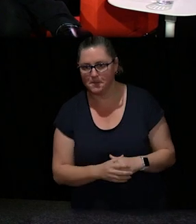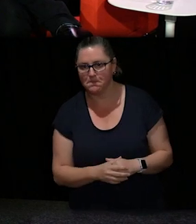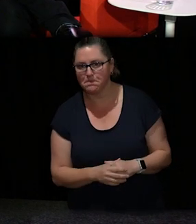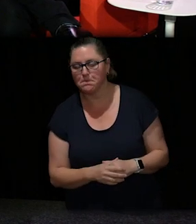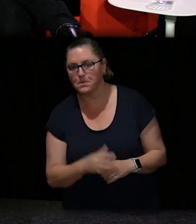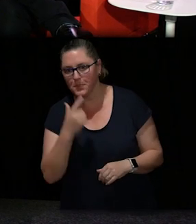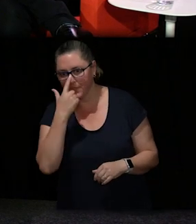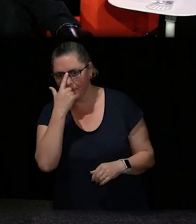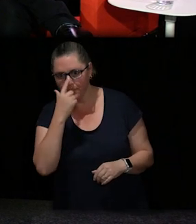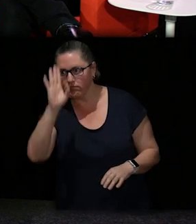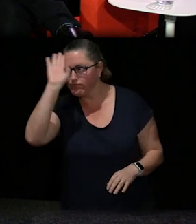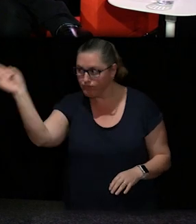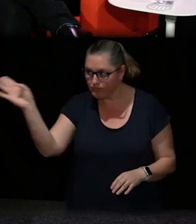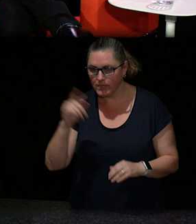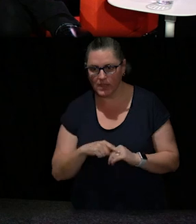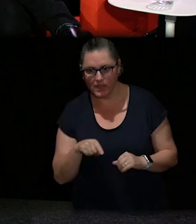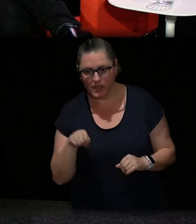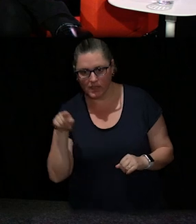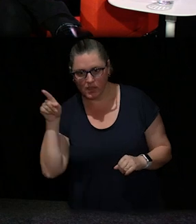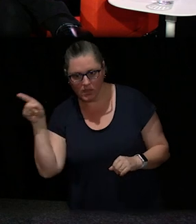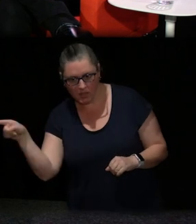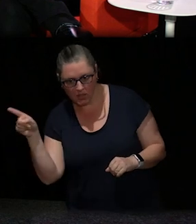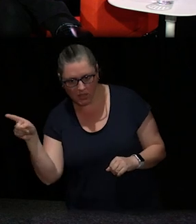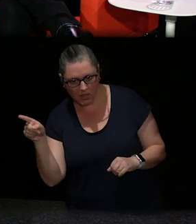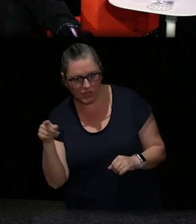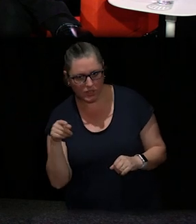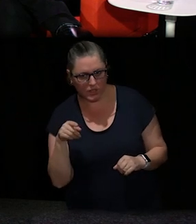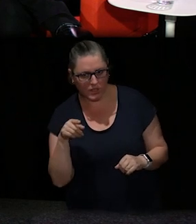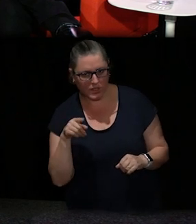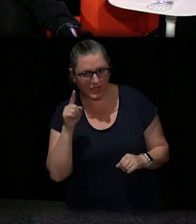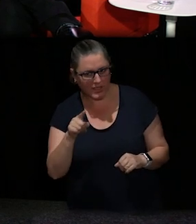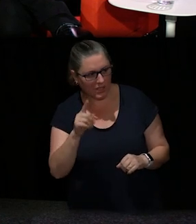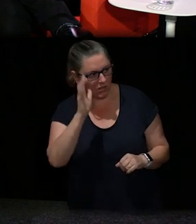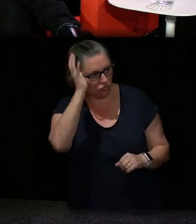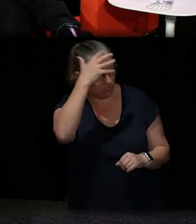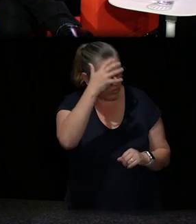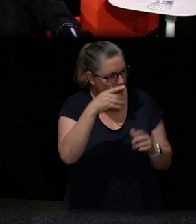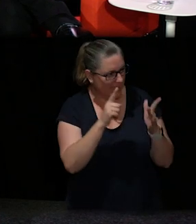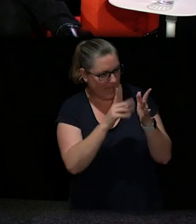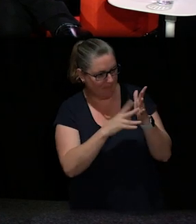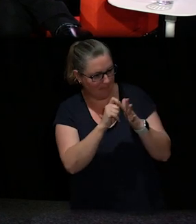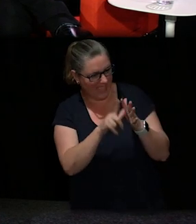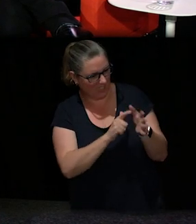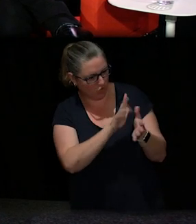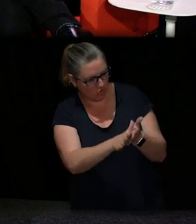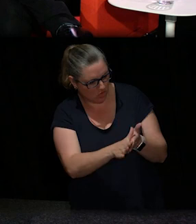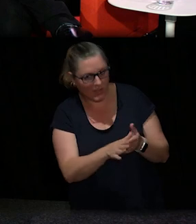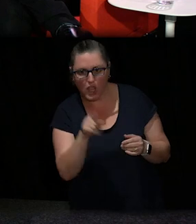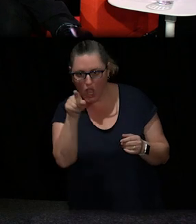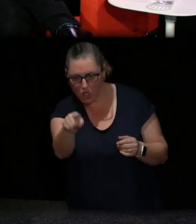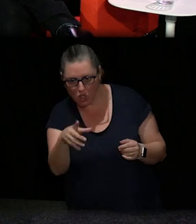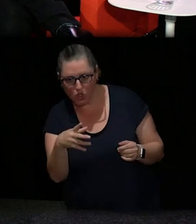Hi there. Do you at all anticipate Trump being impeached? And if so, are you more or less fearful of a